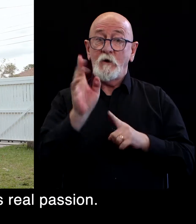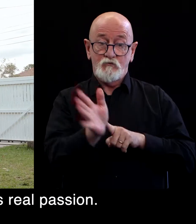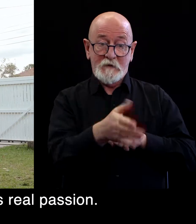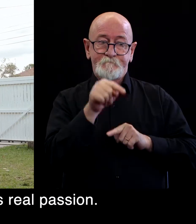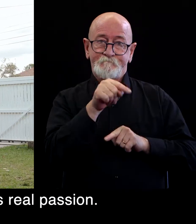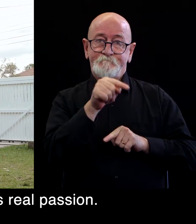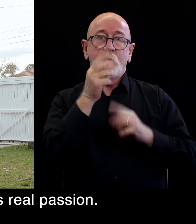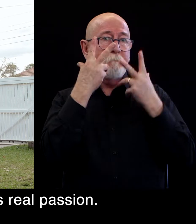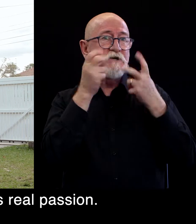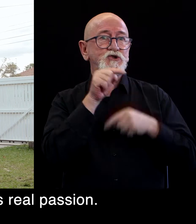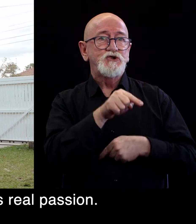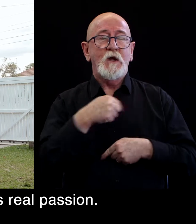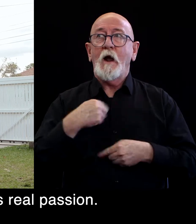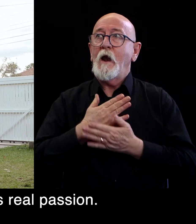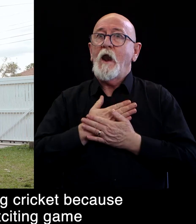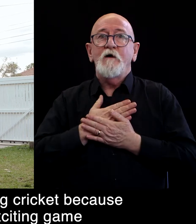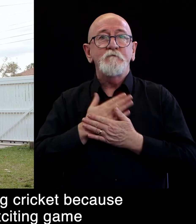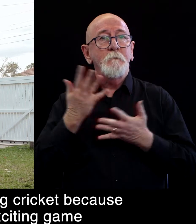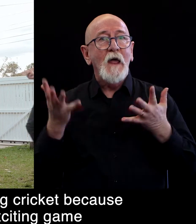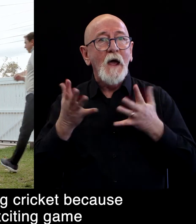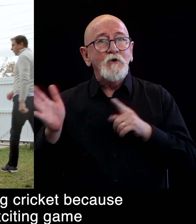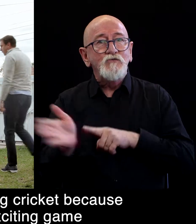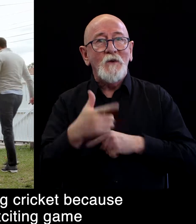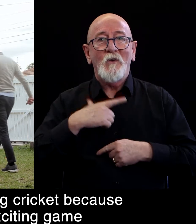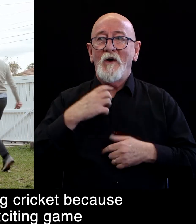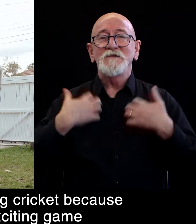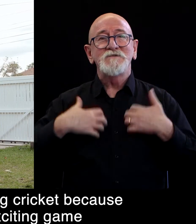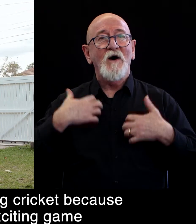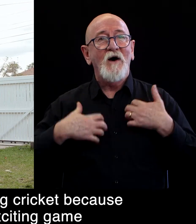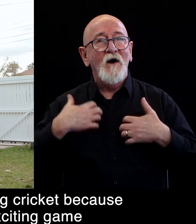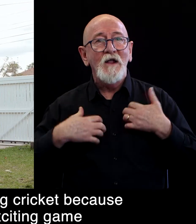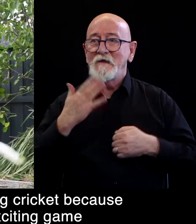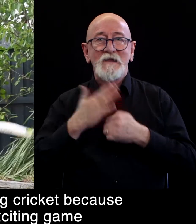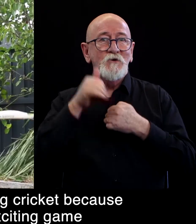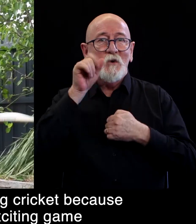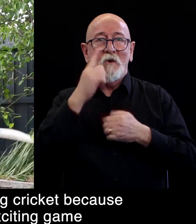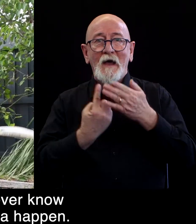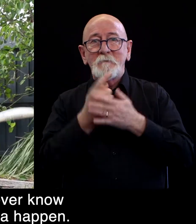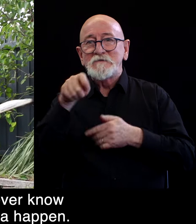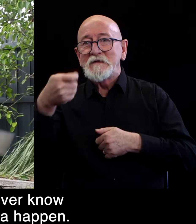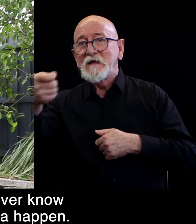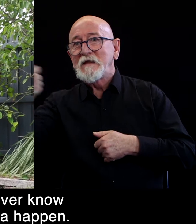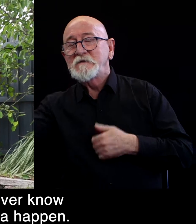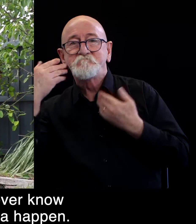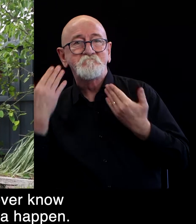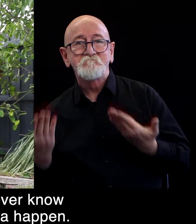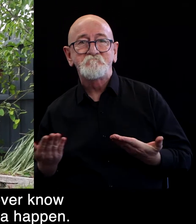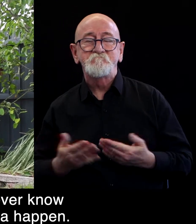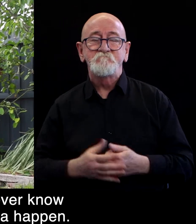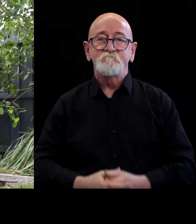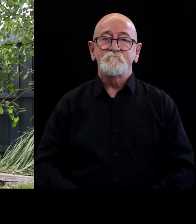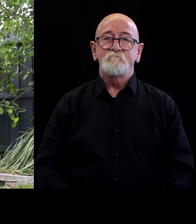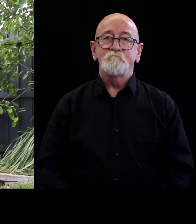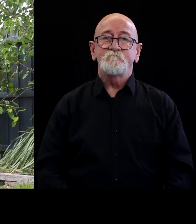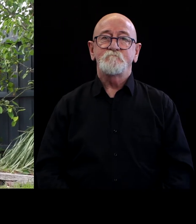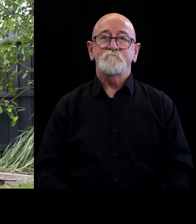But cricket is his real passion. I love playing cricket because it's such an exciting game and you never know what's going to happen.